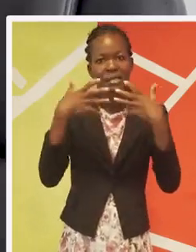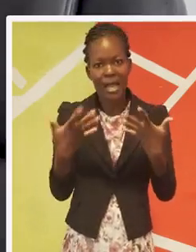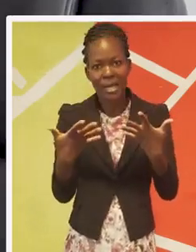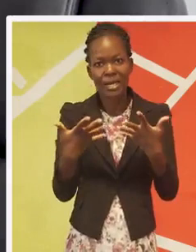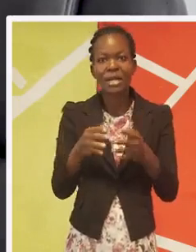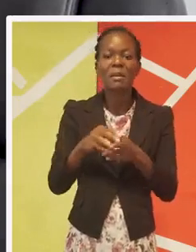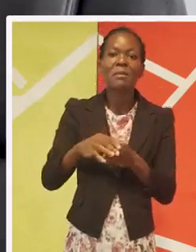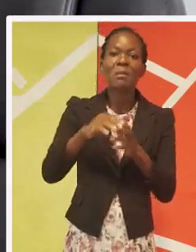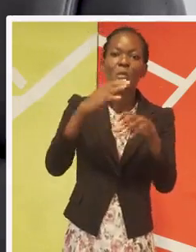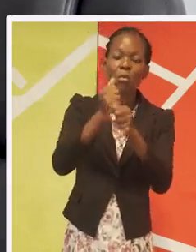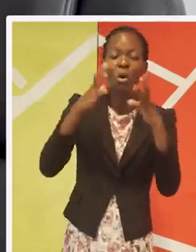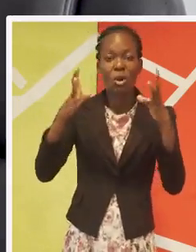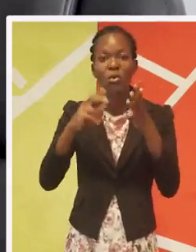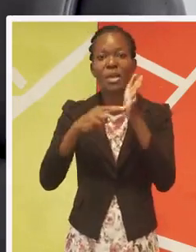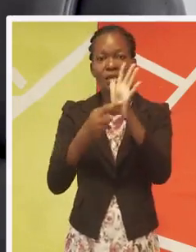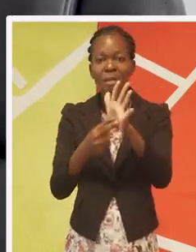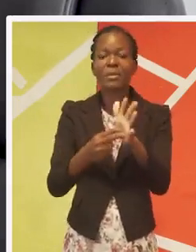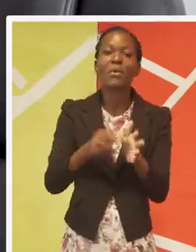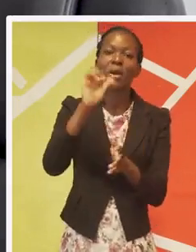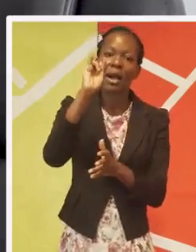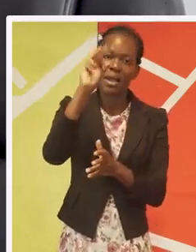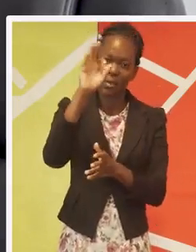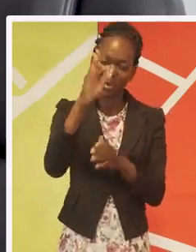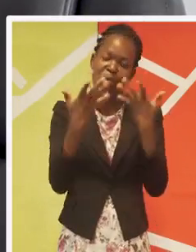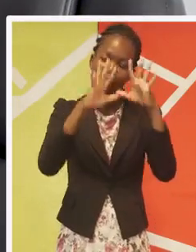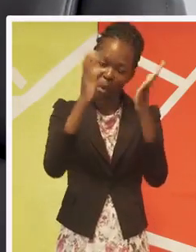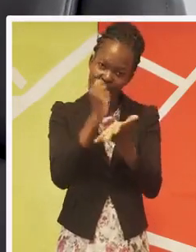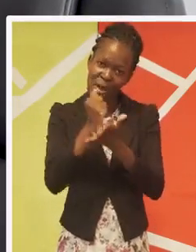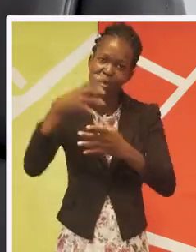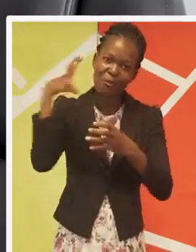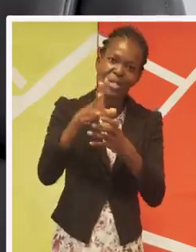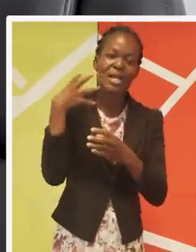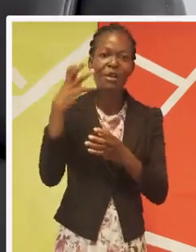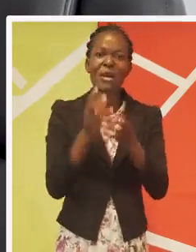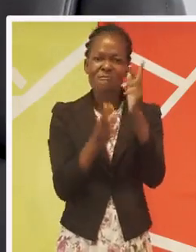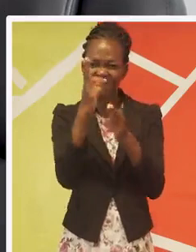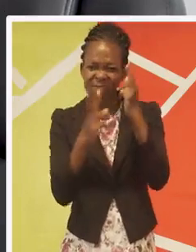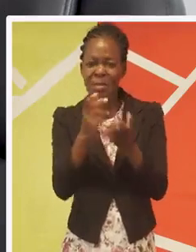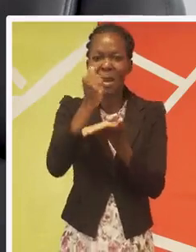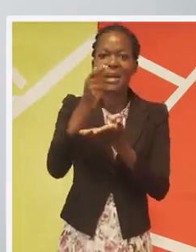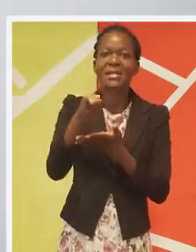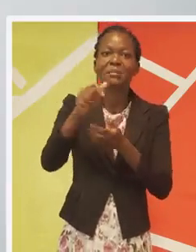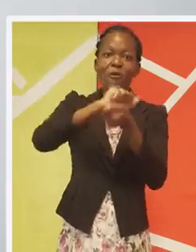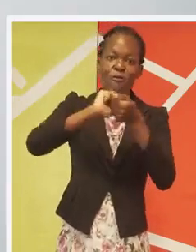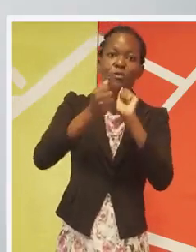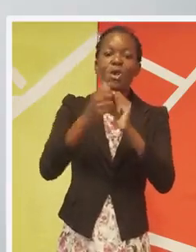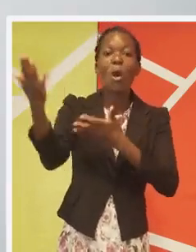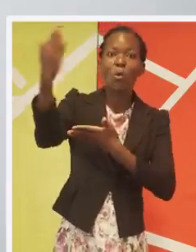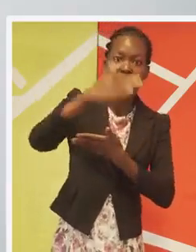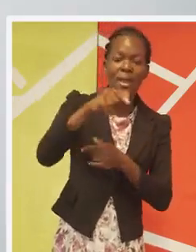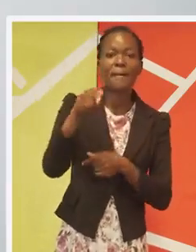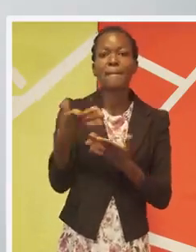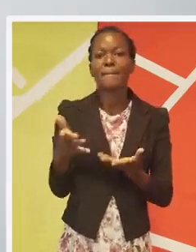to look at how Africa ended up implementing neoliberal policies and how they're still doing that right now. So